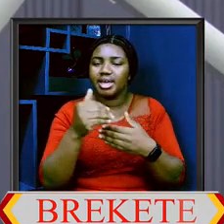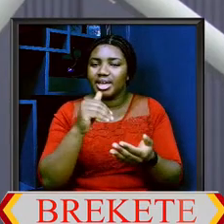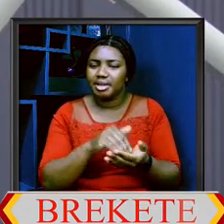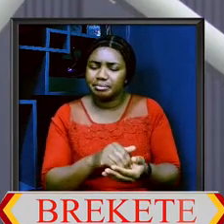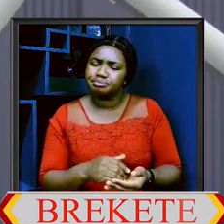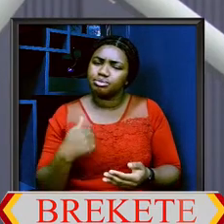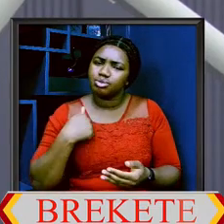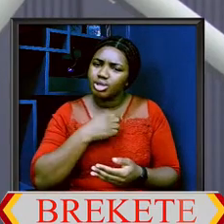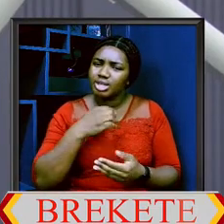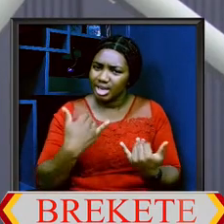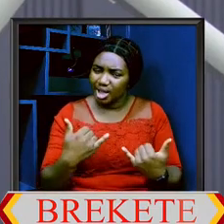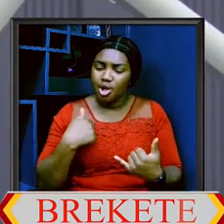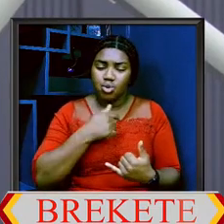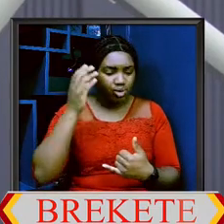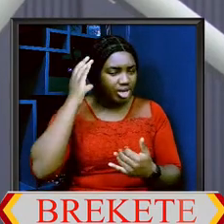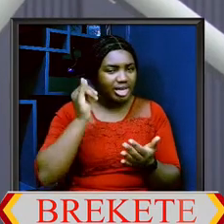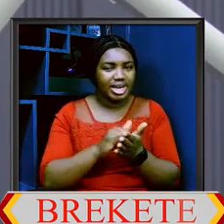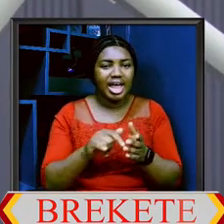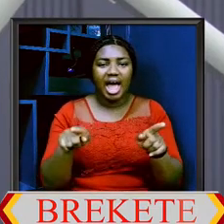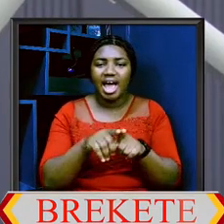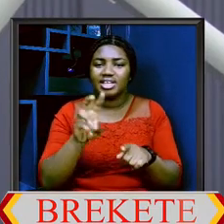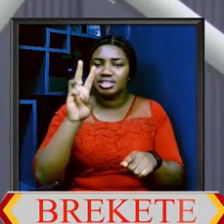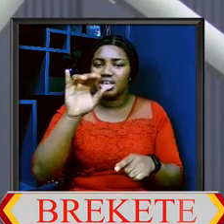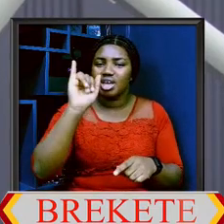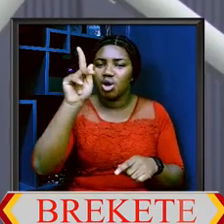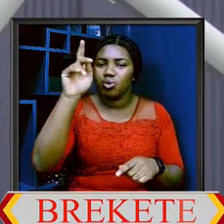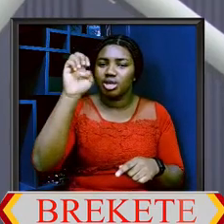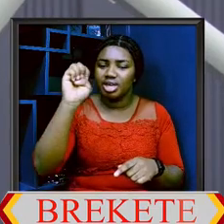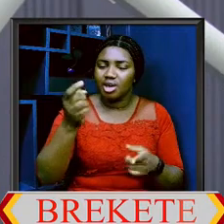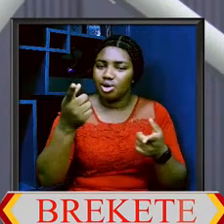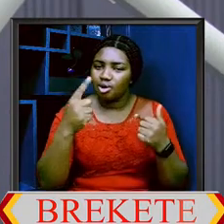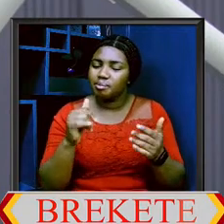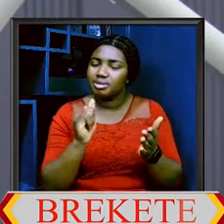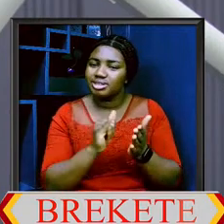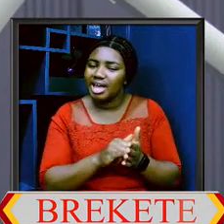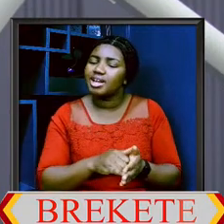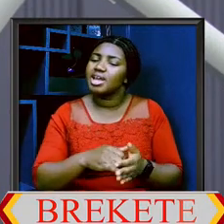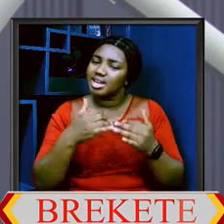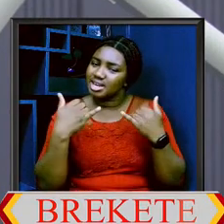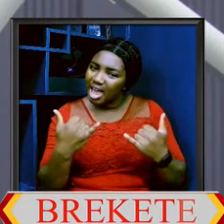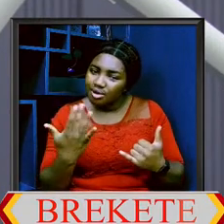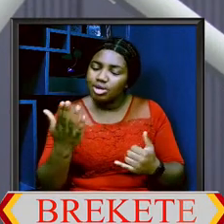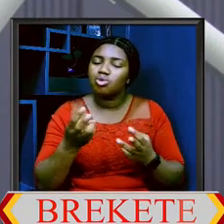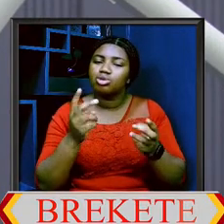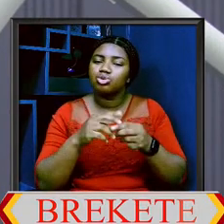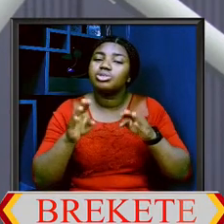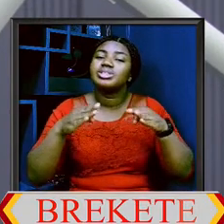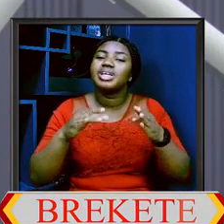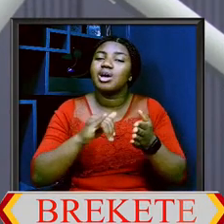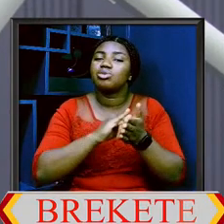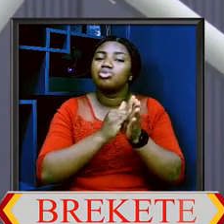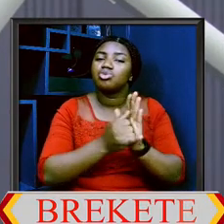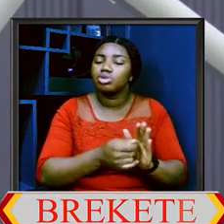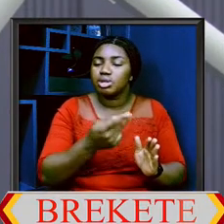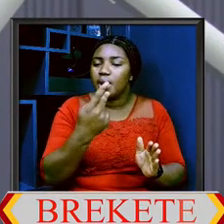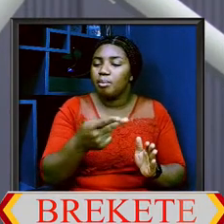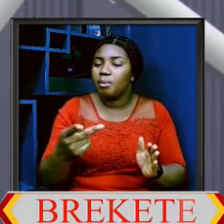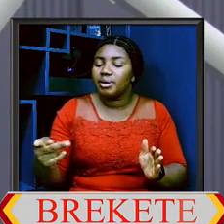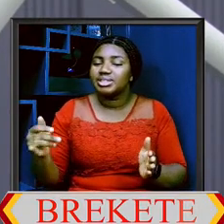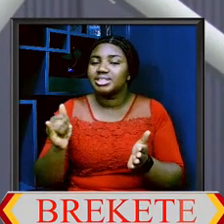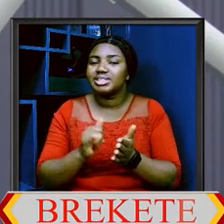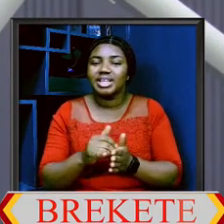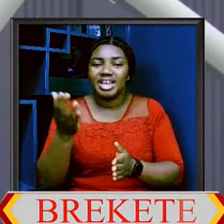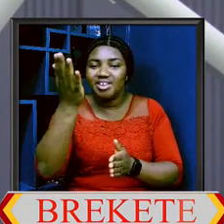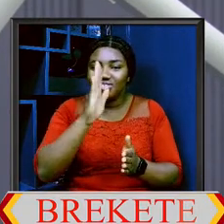say as we come now he talk finally they won sell of those properties way they never sell off but